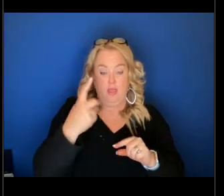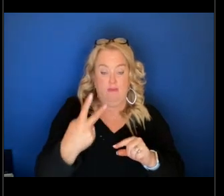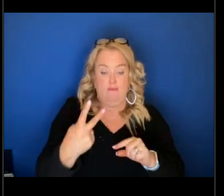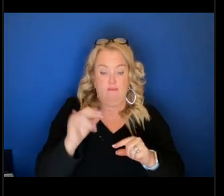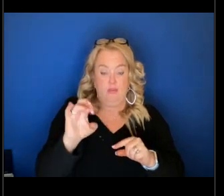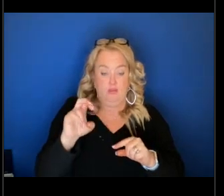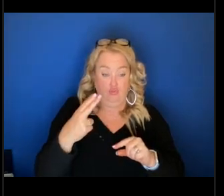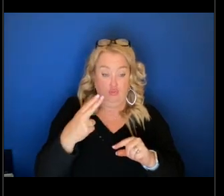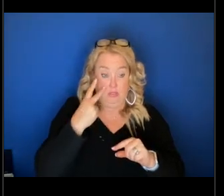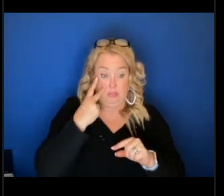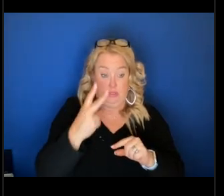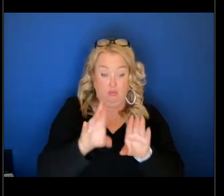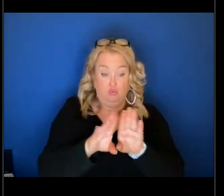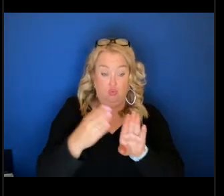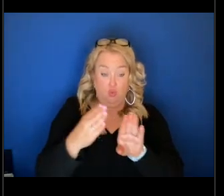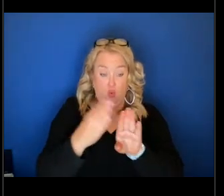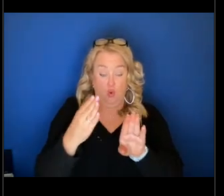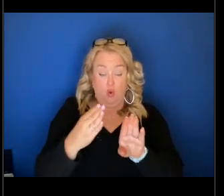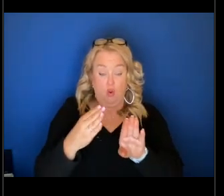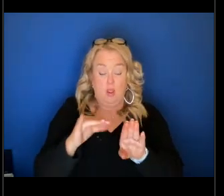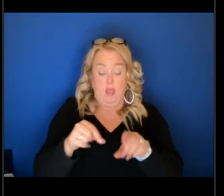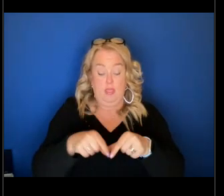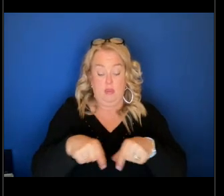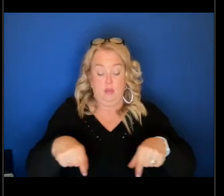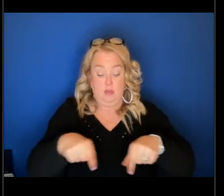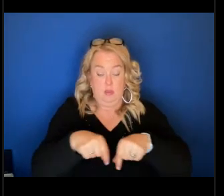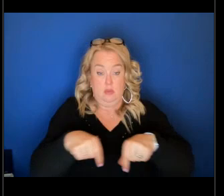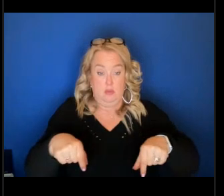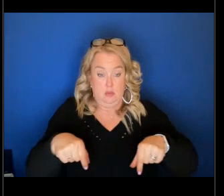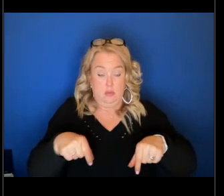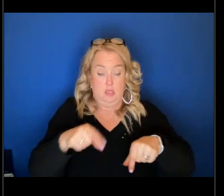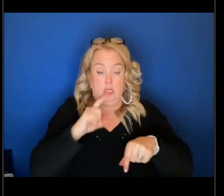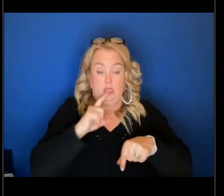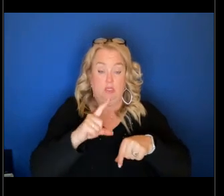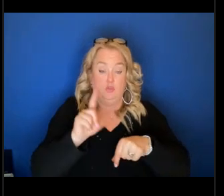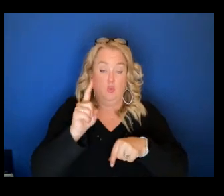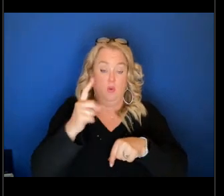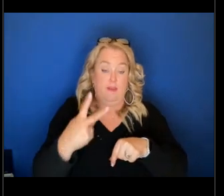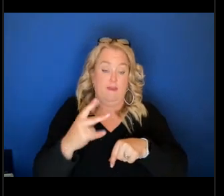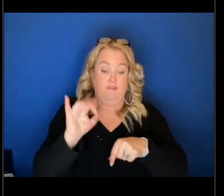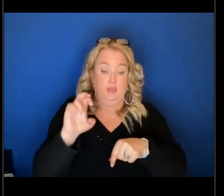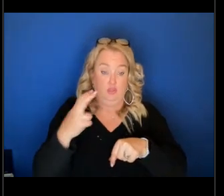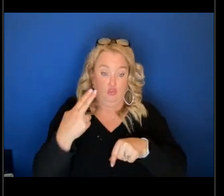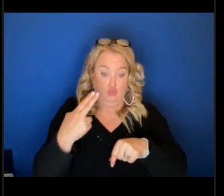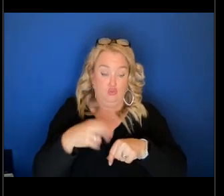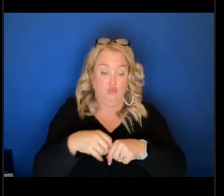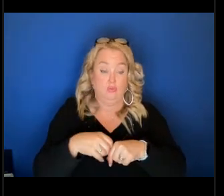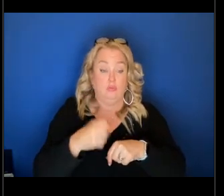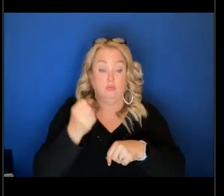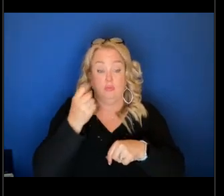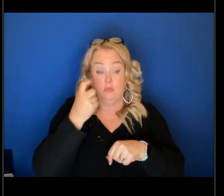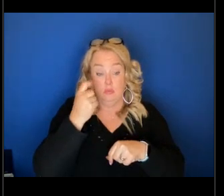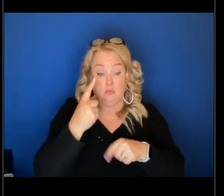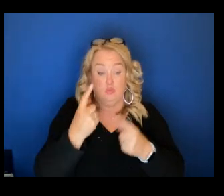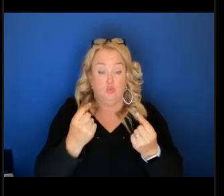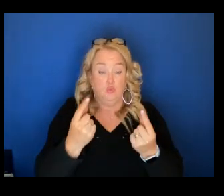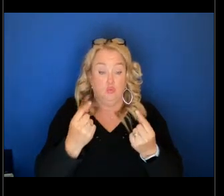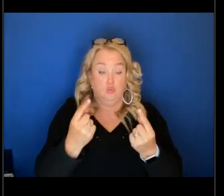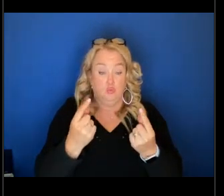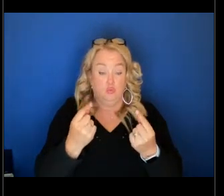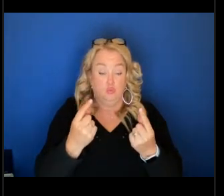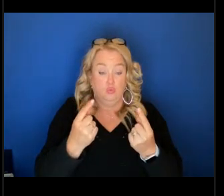a door threshold that measures more than 1/2 inch. The design solution.